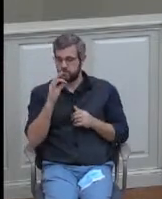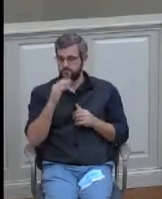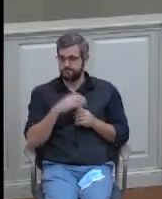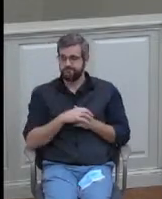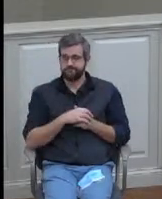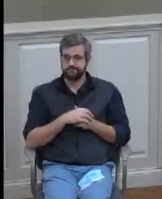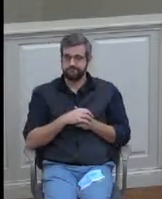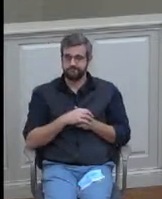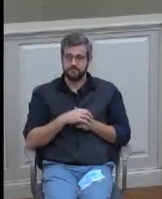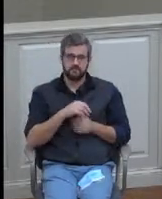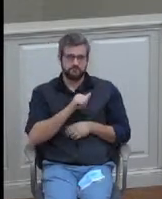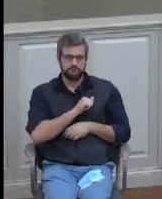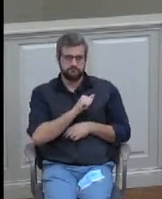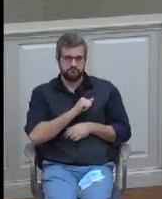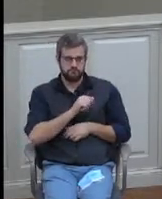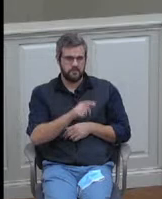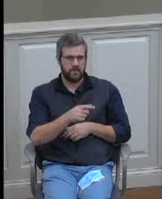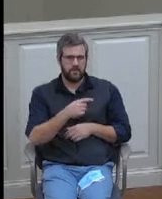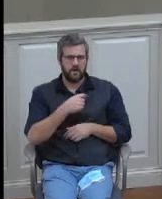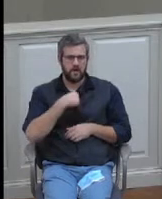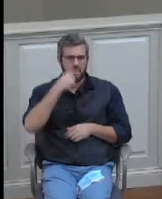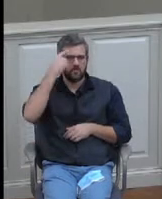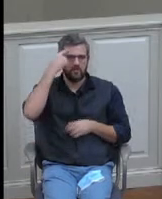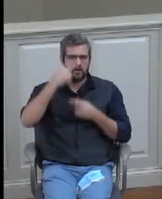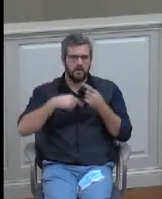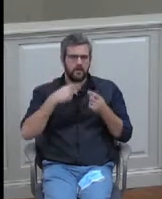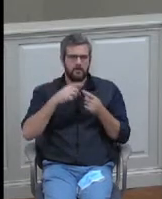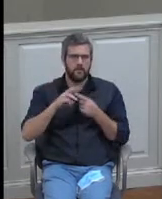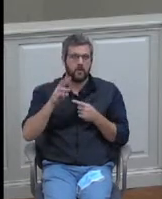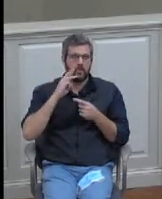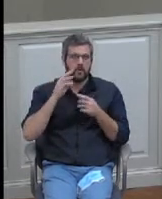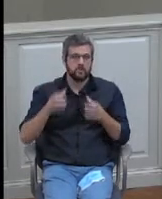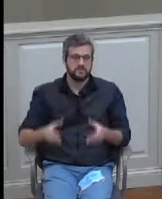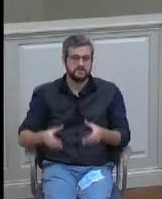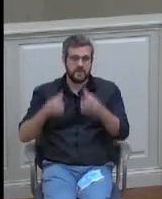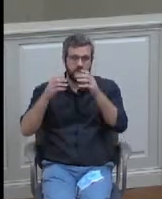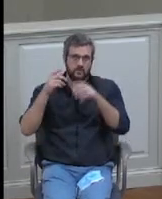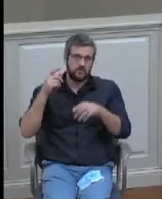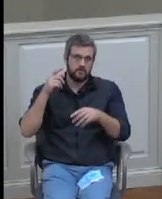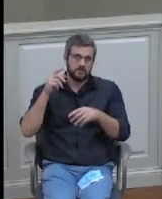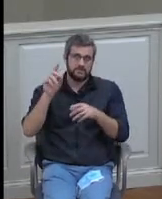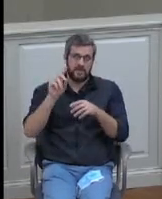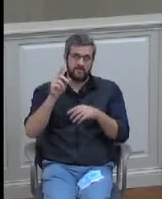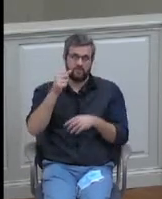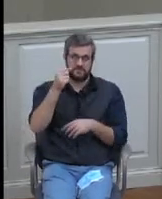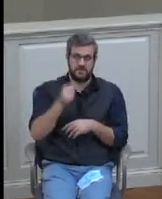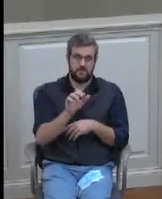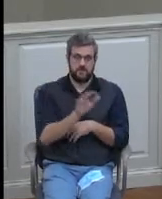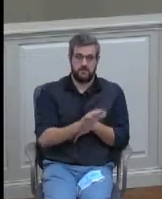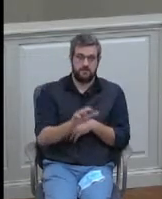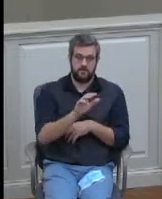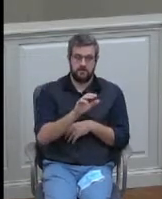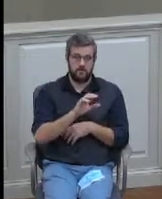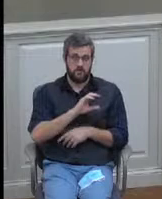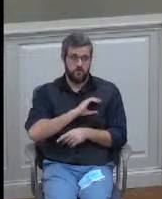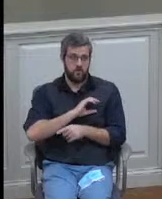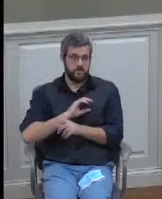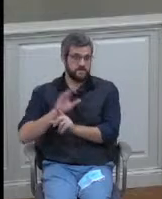good. I thought about the water tower on the south end of Danville. Commissioner